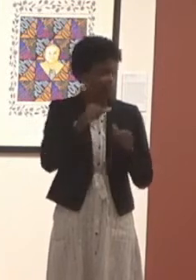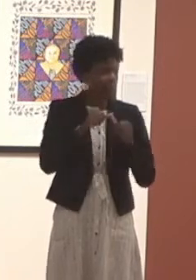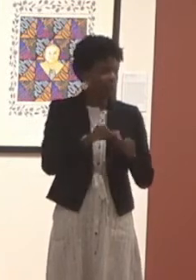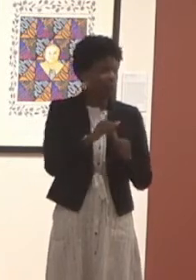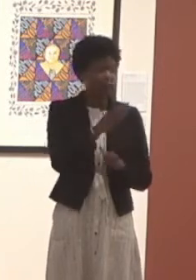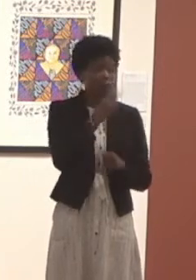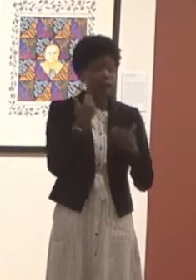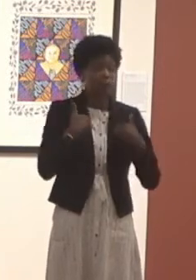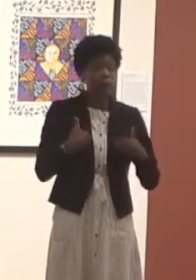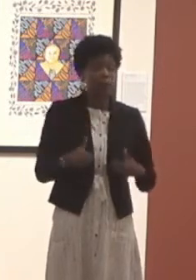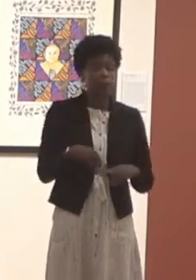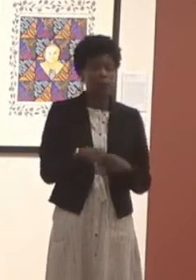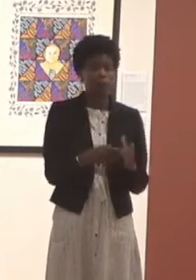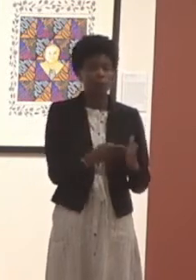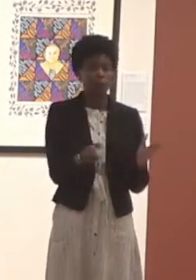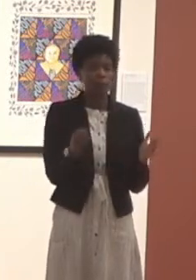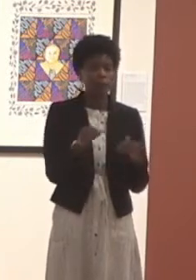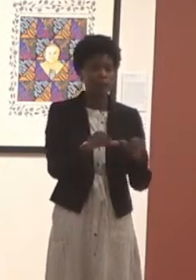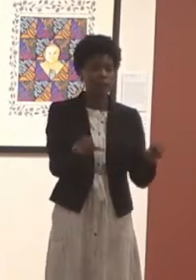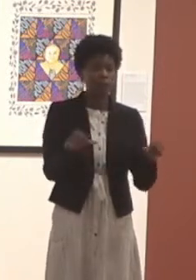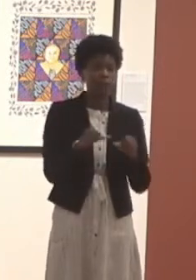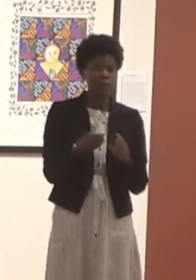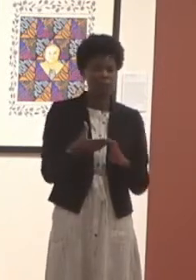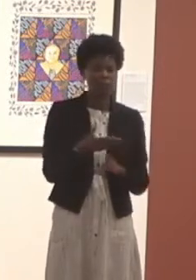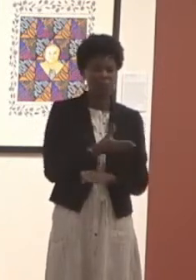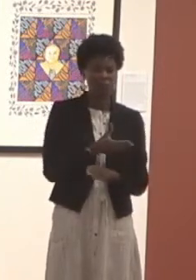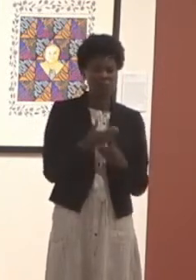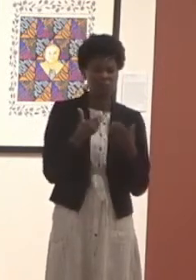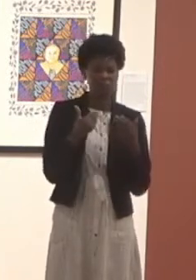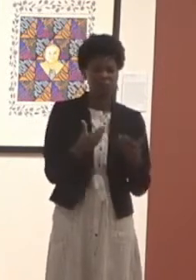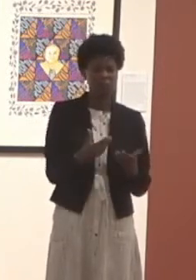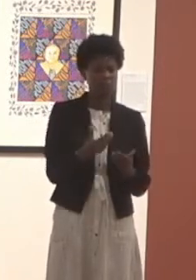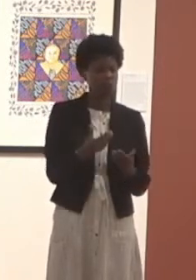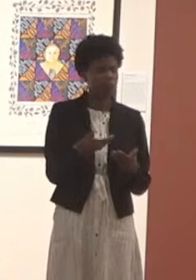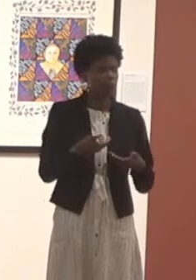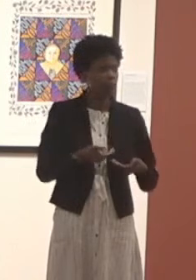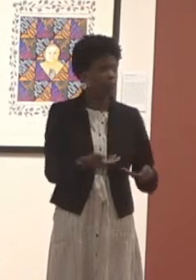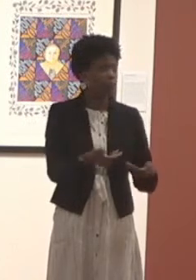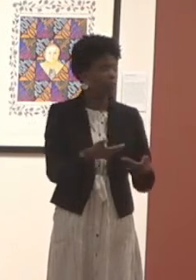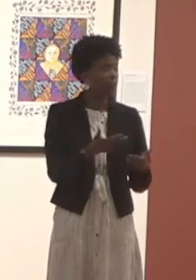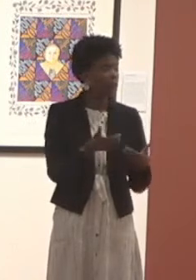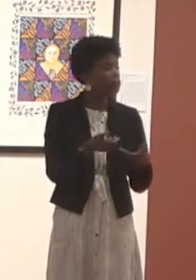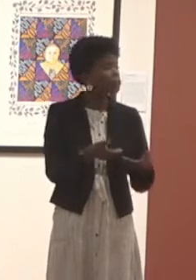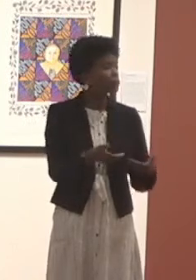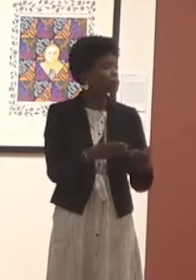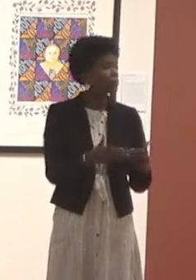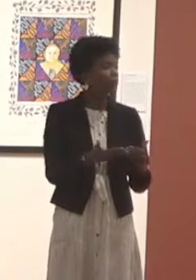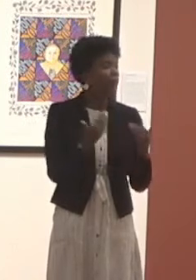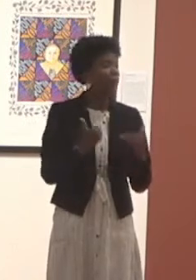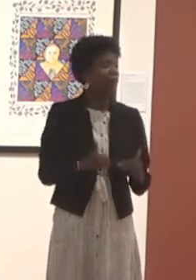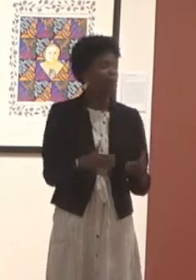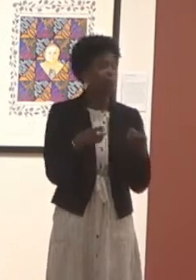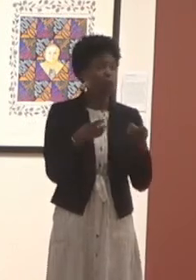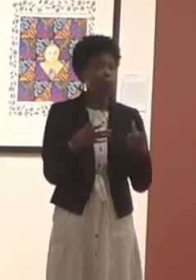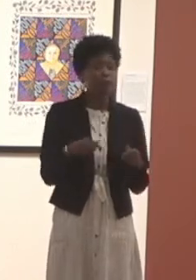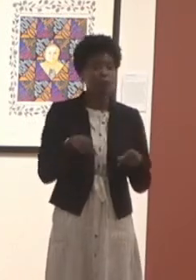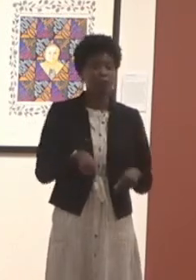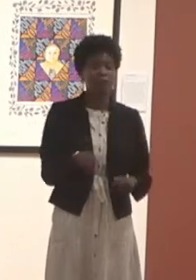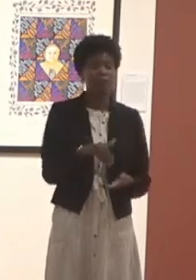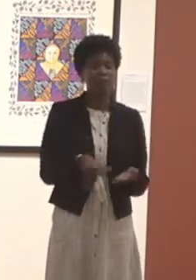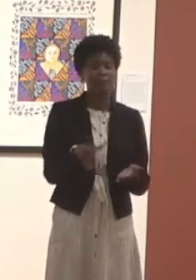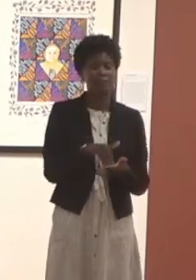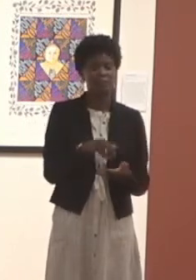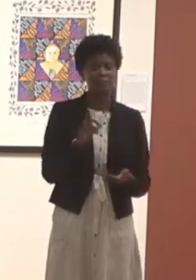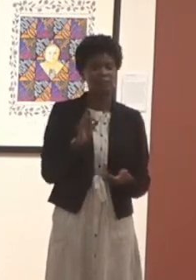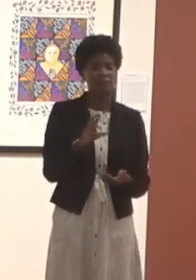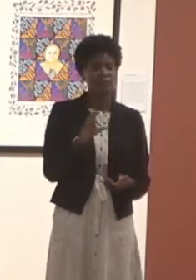Space. But before I do that, I'd like to take this opportunity as well to introduce you to the next director of the David C. Driskell Center,